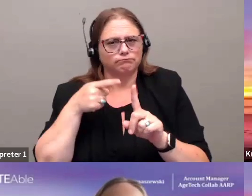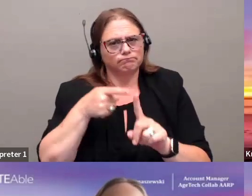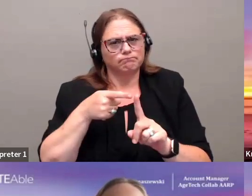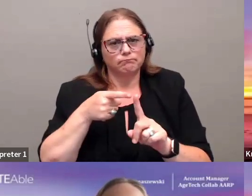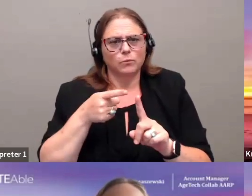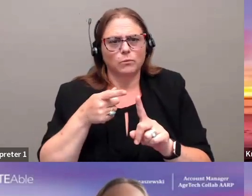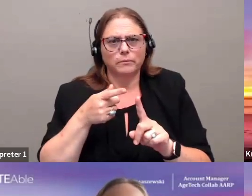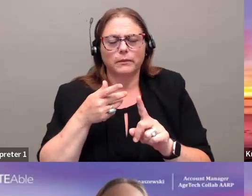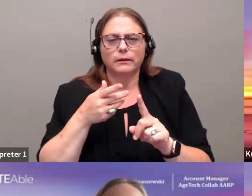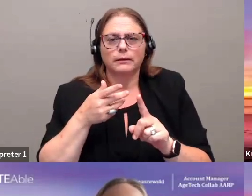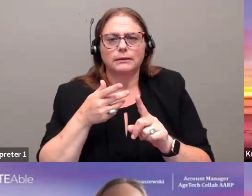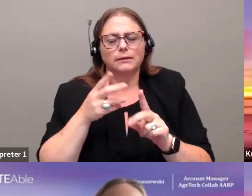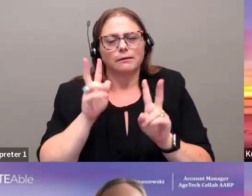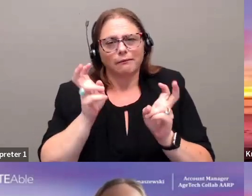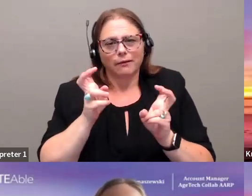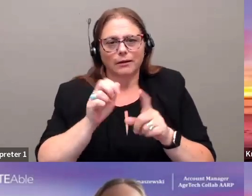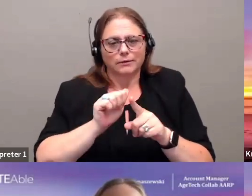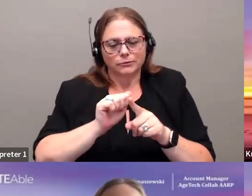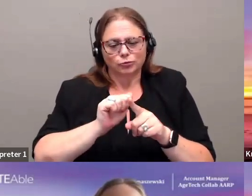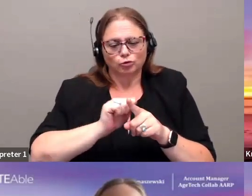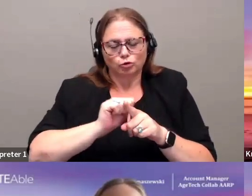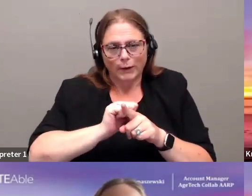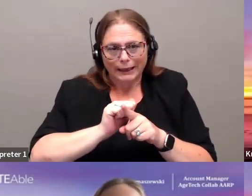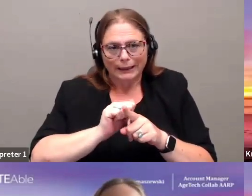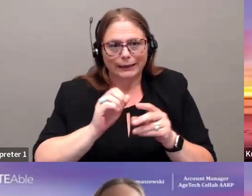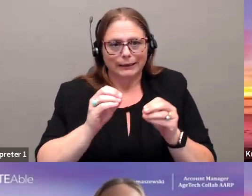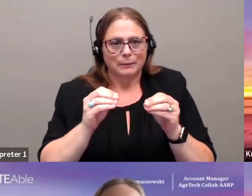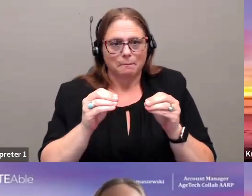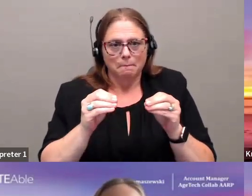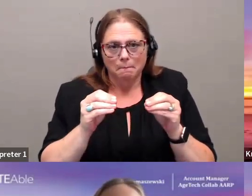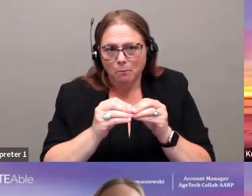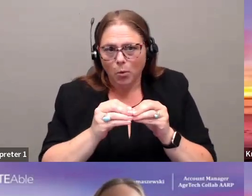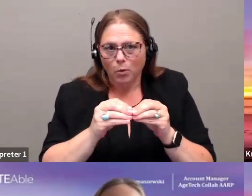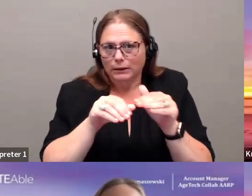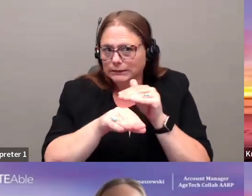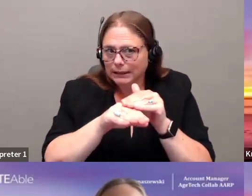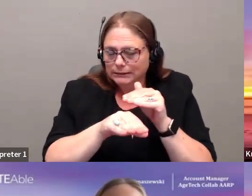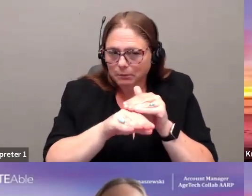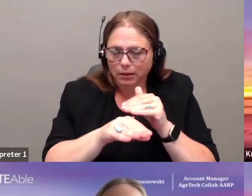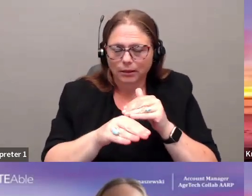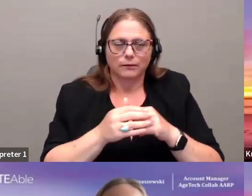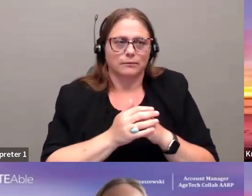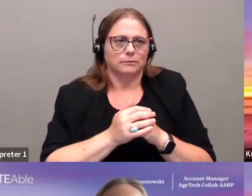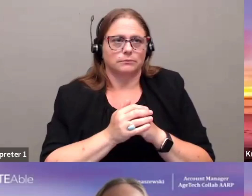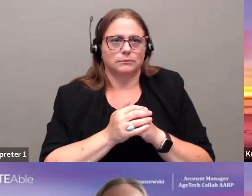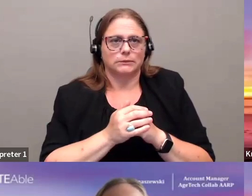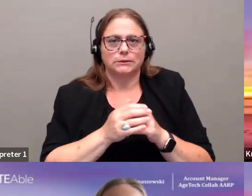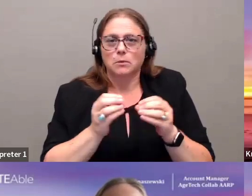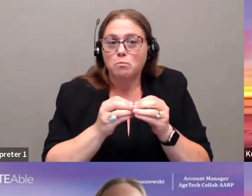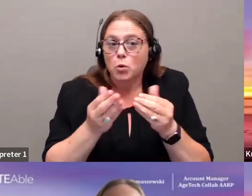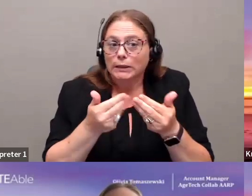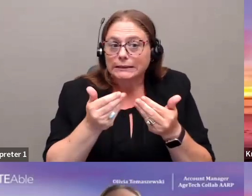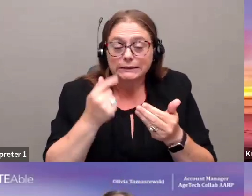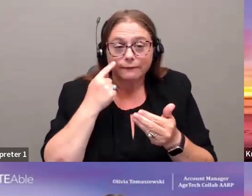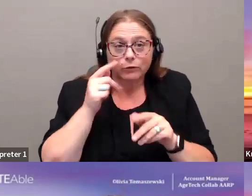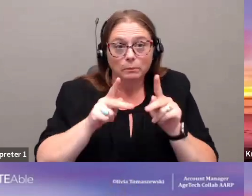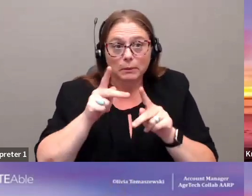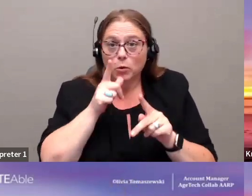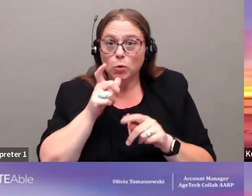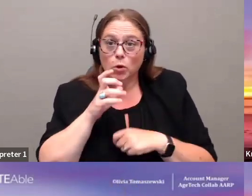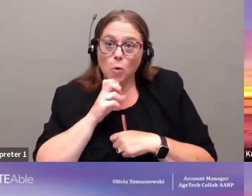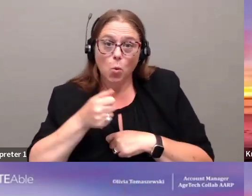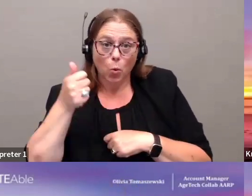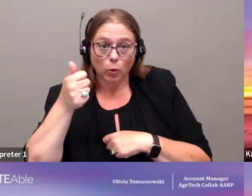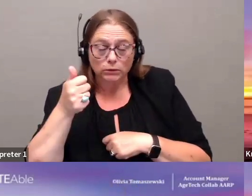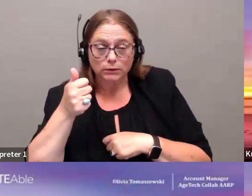have training that's more accessible, a device that can provide a bit more ease of use for those, especially in an older range where technology can sometimes